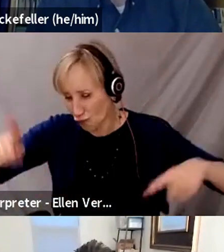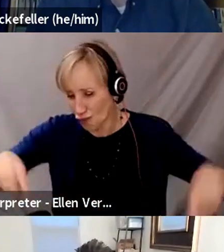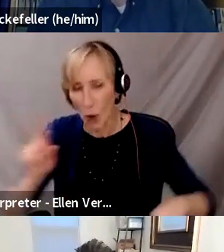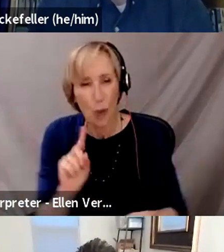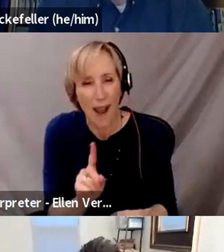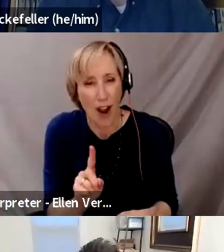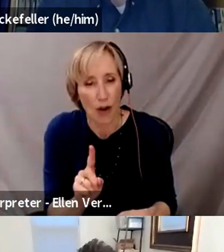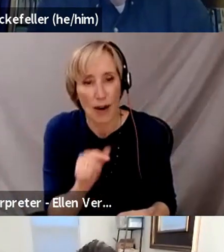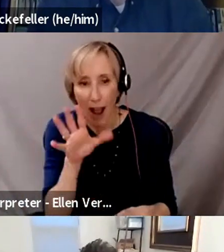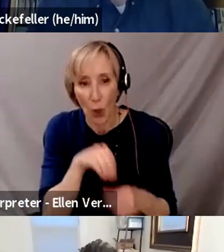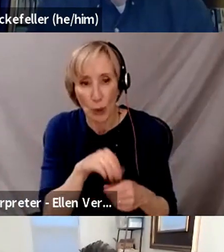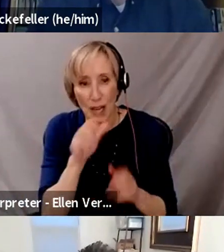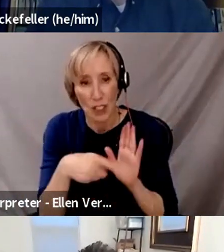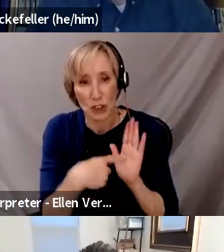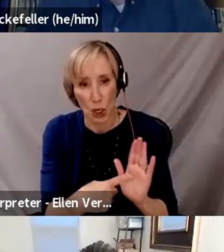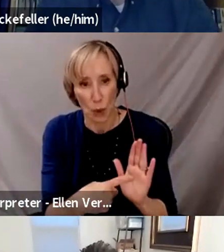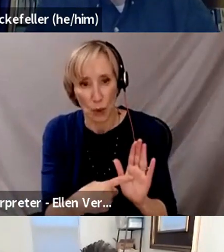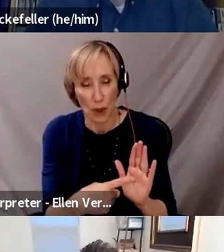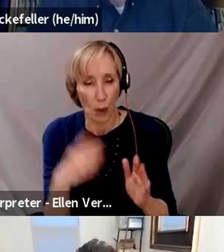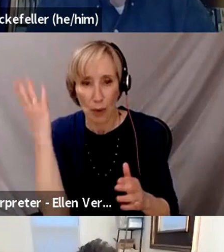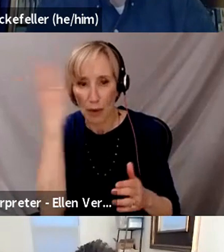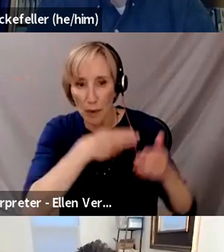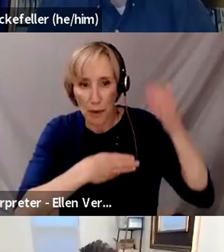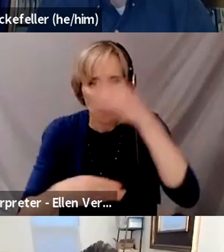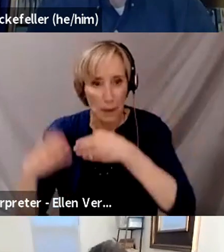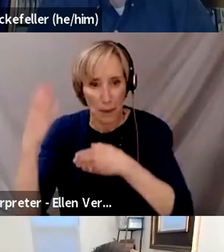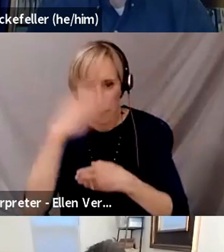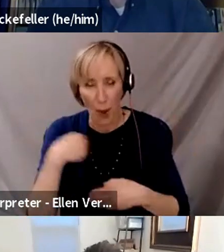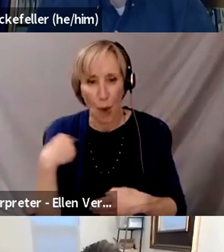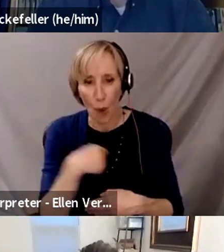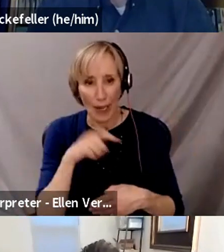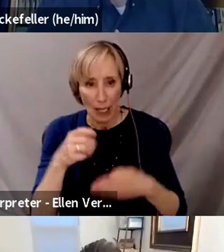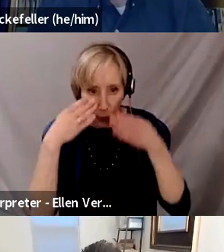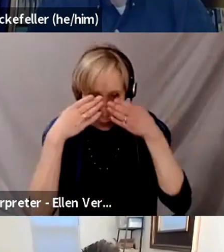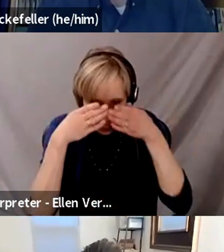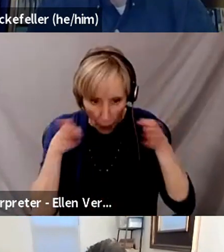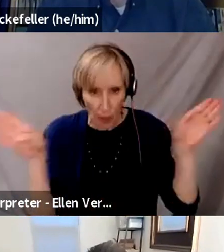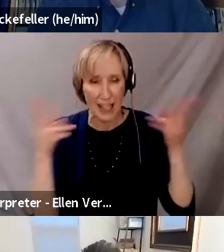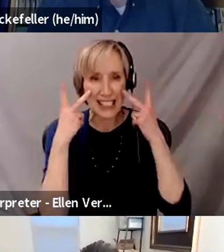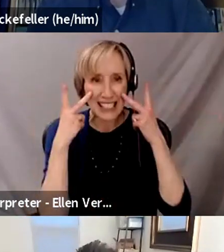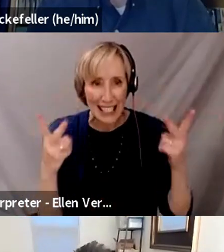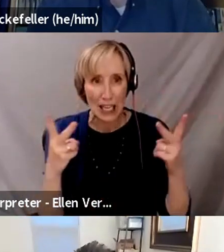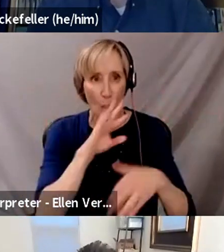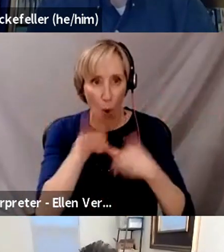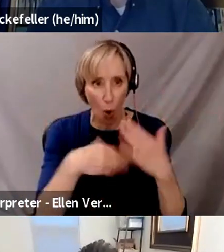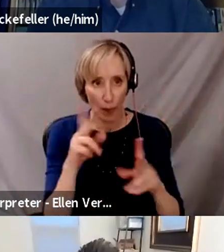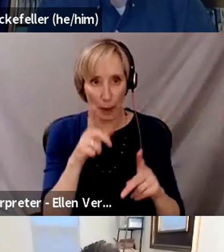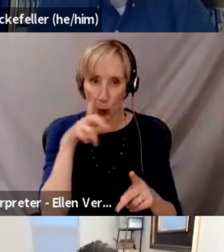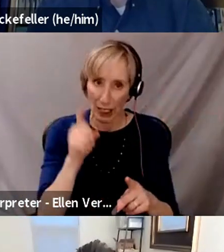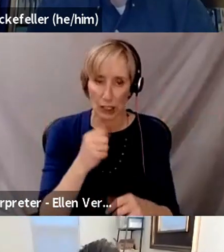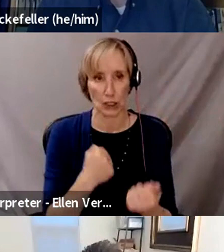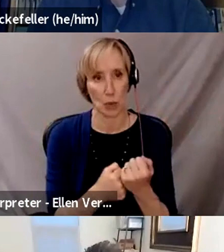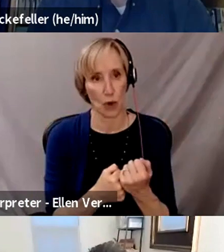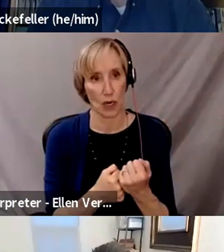from, then I think we're really missing out on, a broader range of people who need support. So, and I also completely agree with what Lorelei said around more